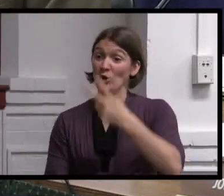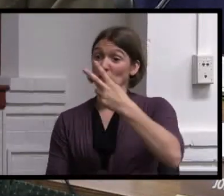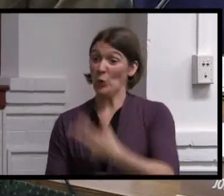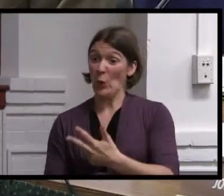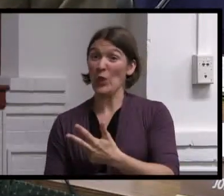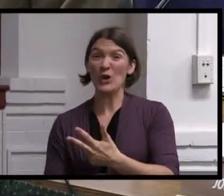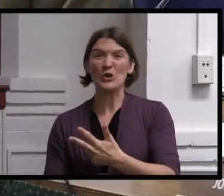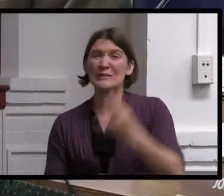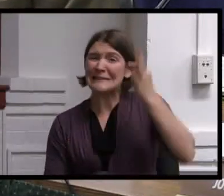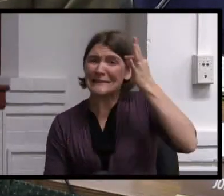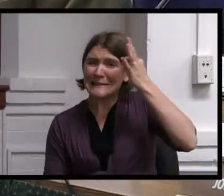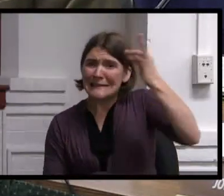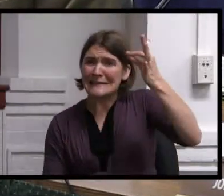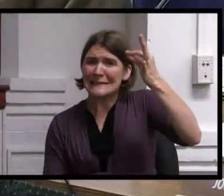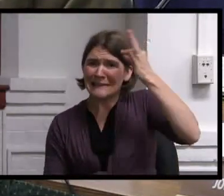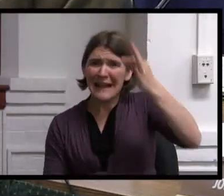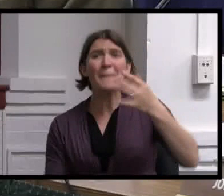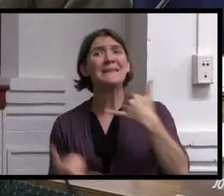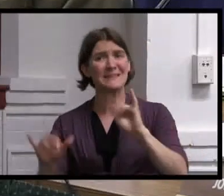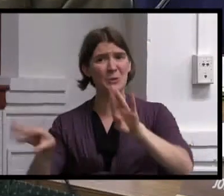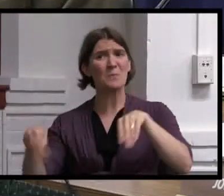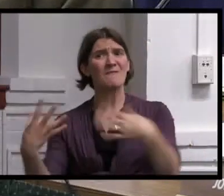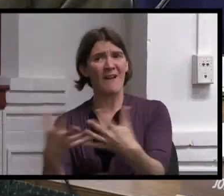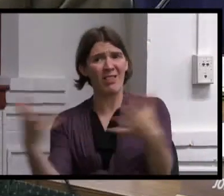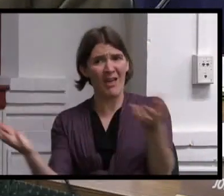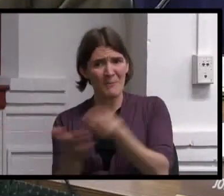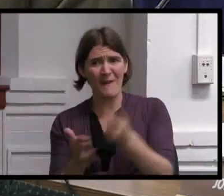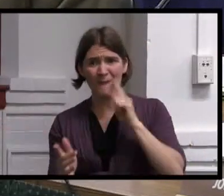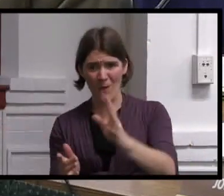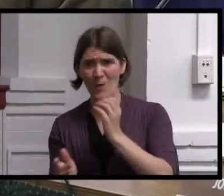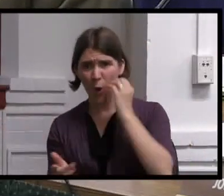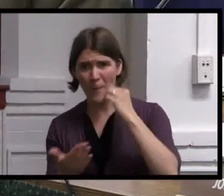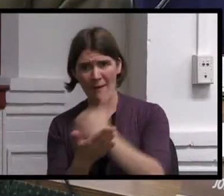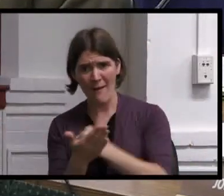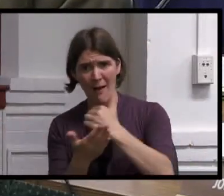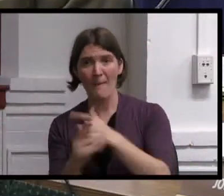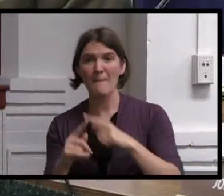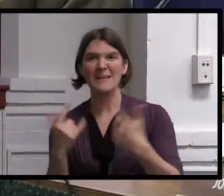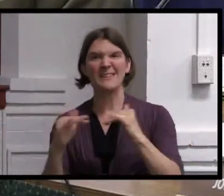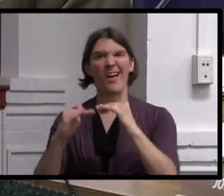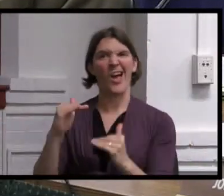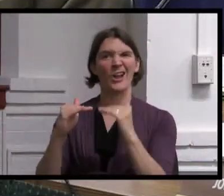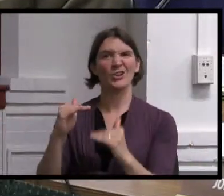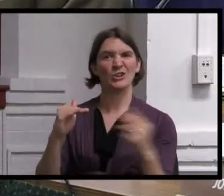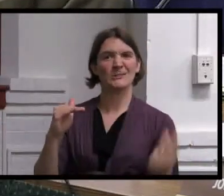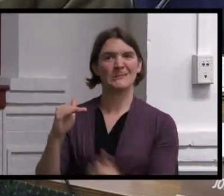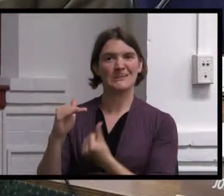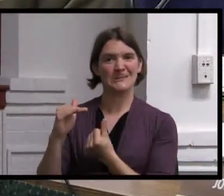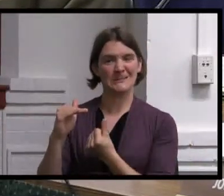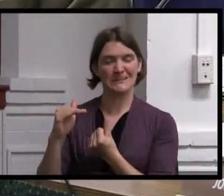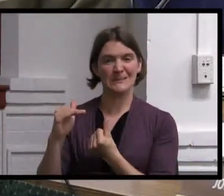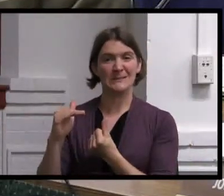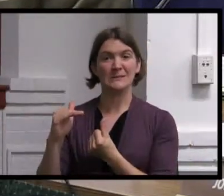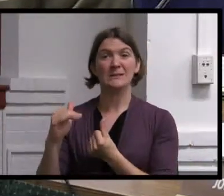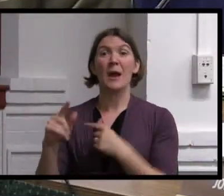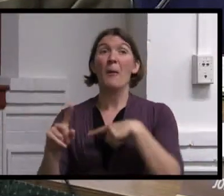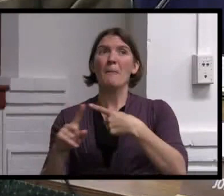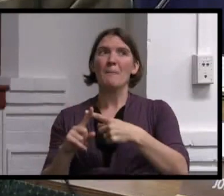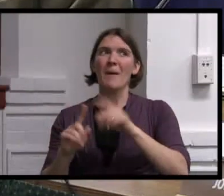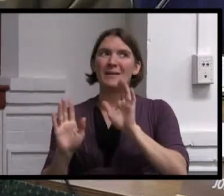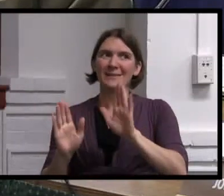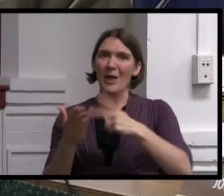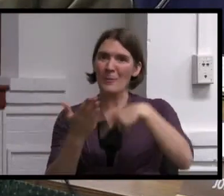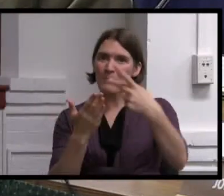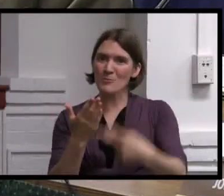67% of their income, although it still is providing a very substantial amount of the household income. More important in terms of the philosophical basis